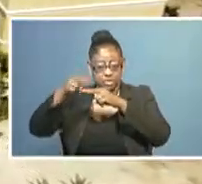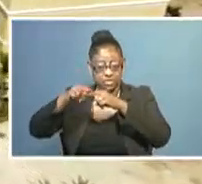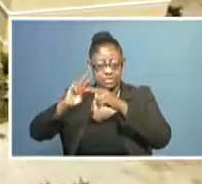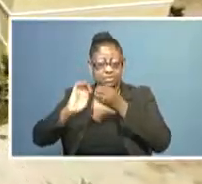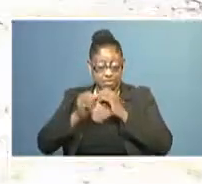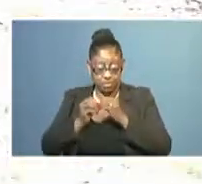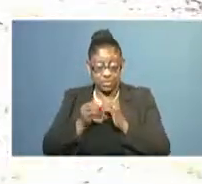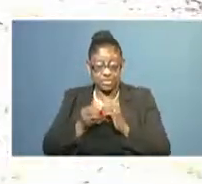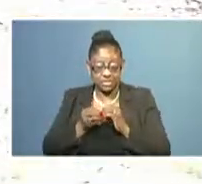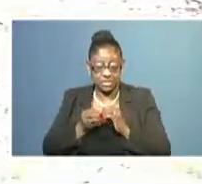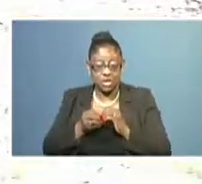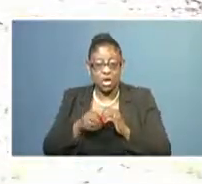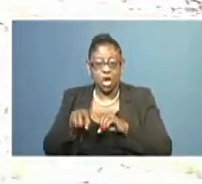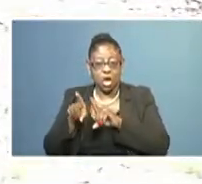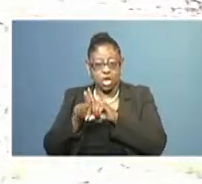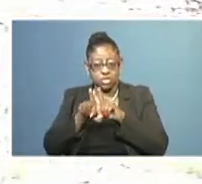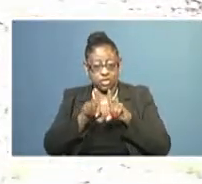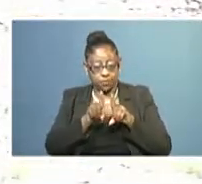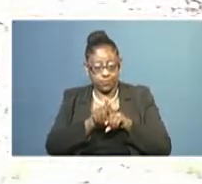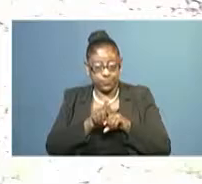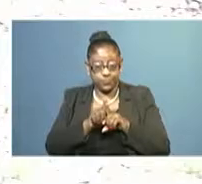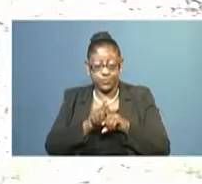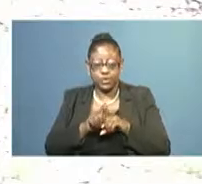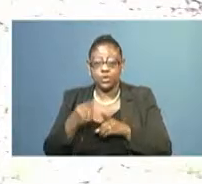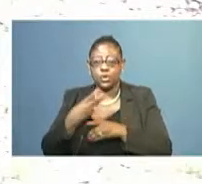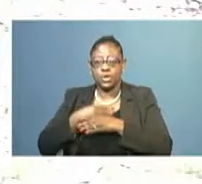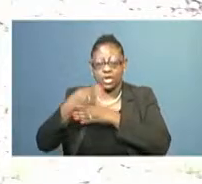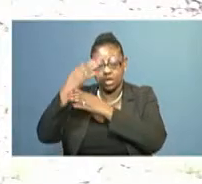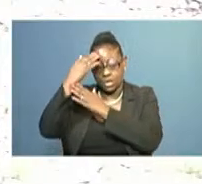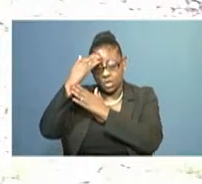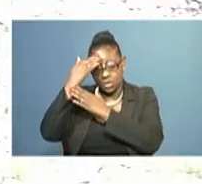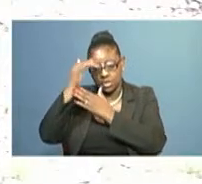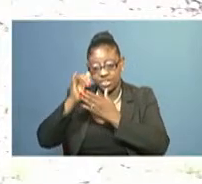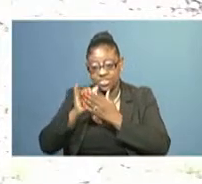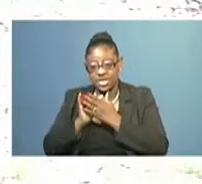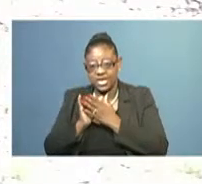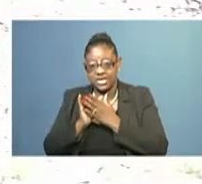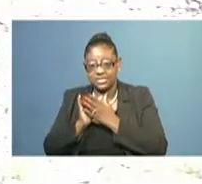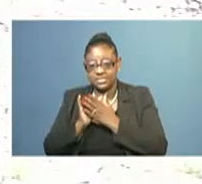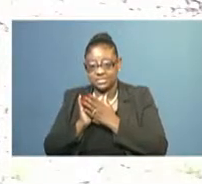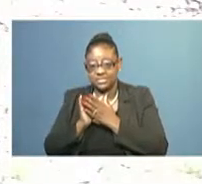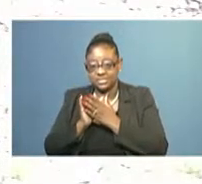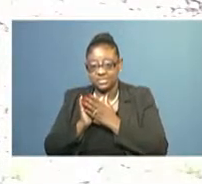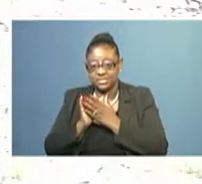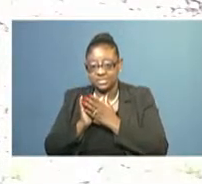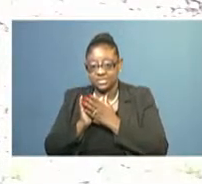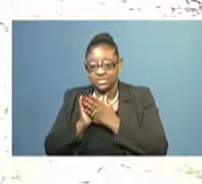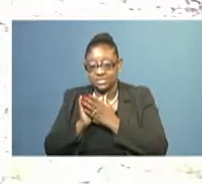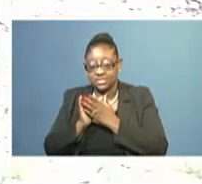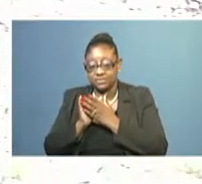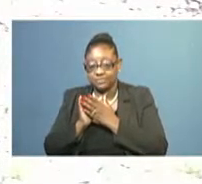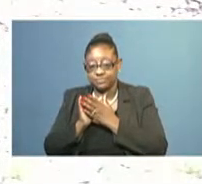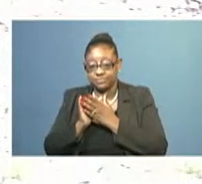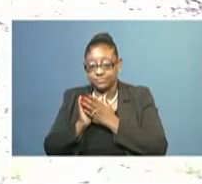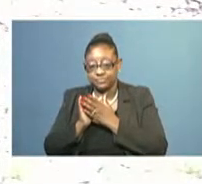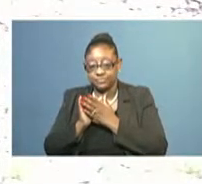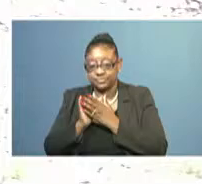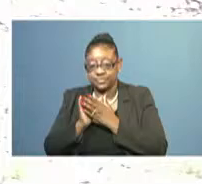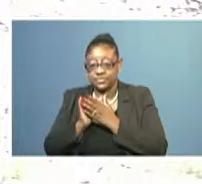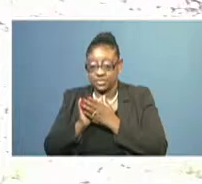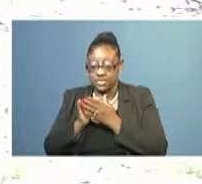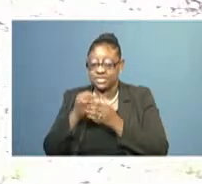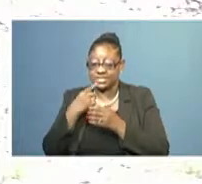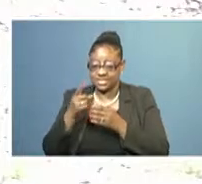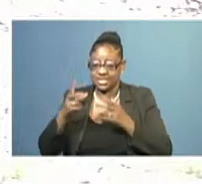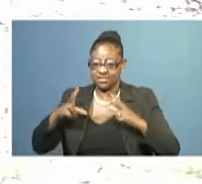open, and also we know that it's a large amount of taking advantage of the